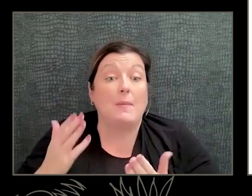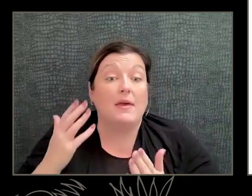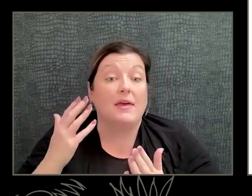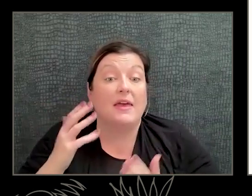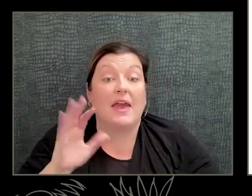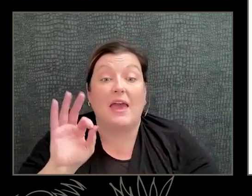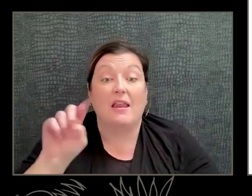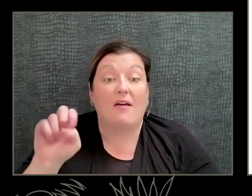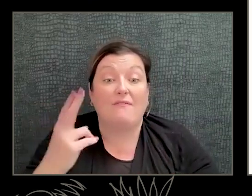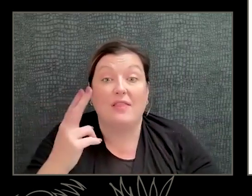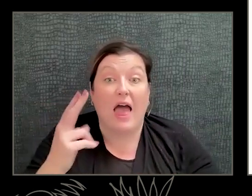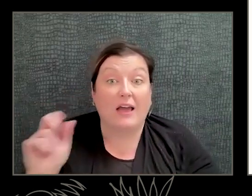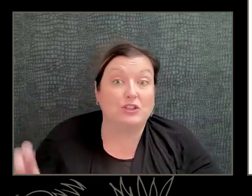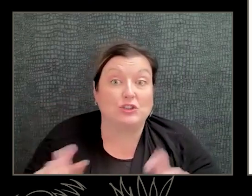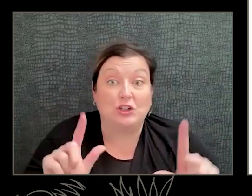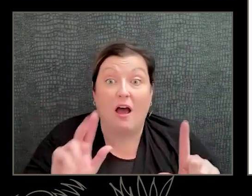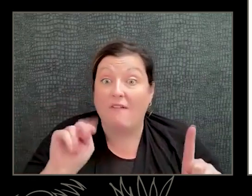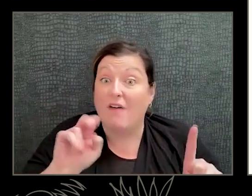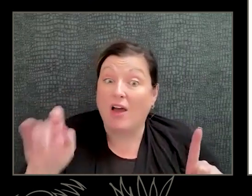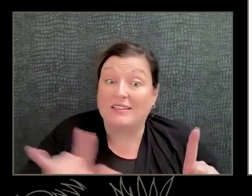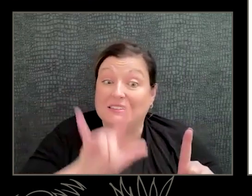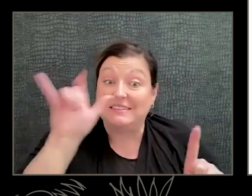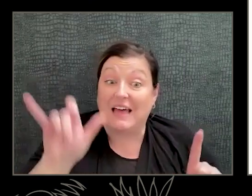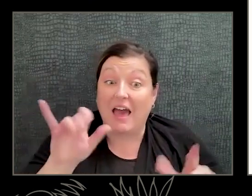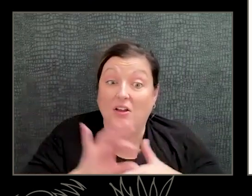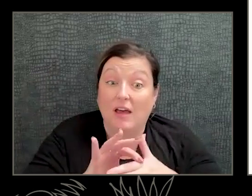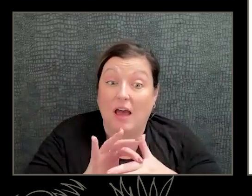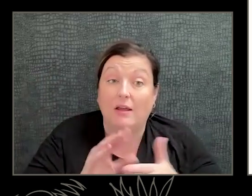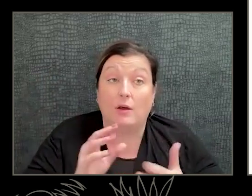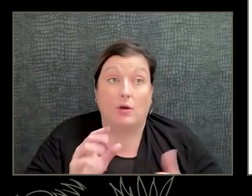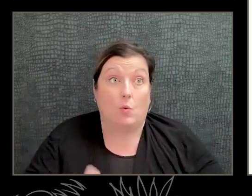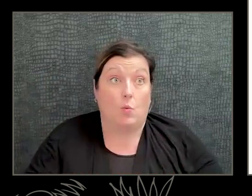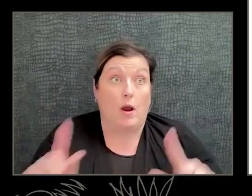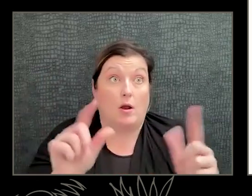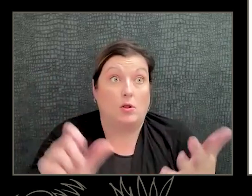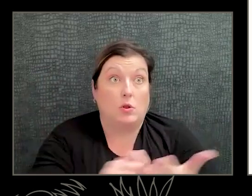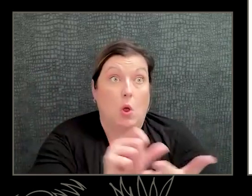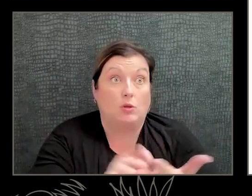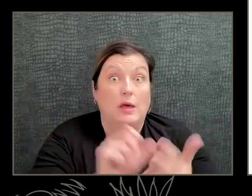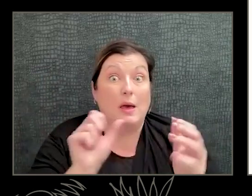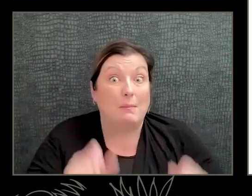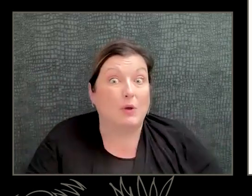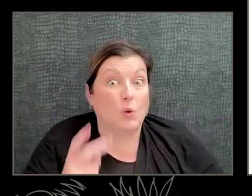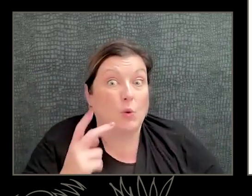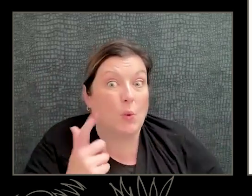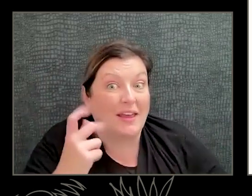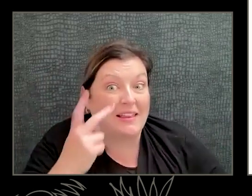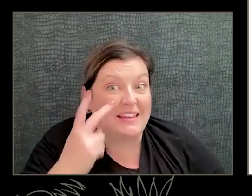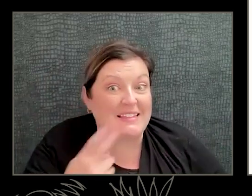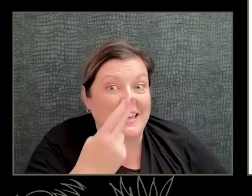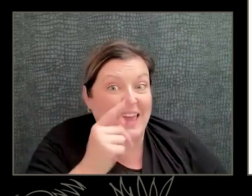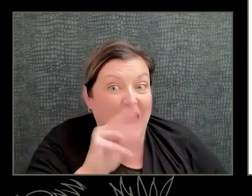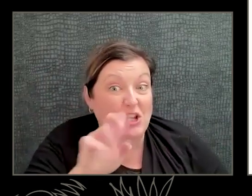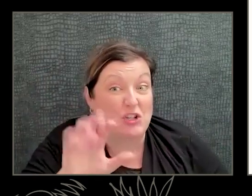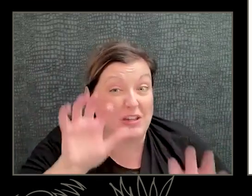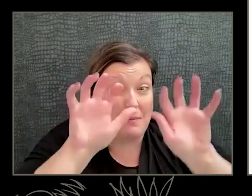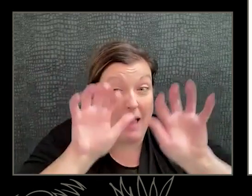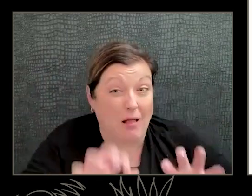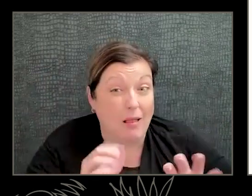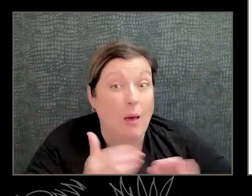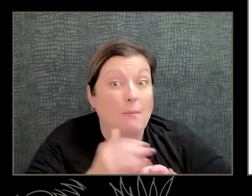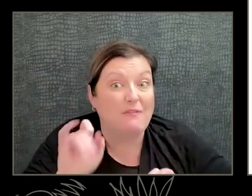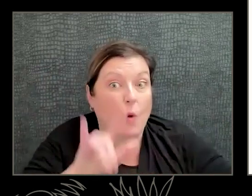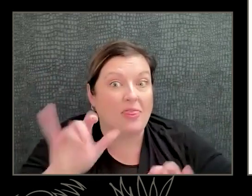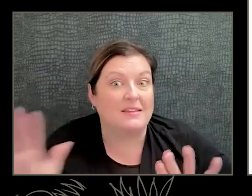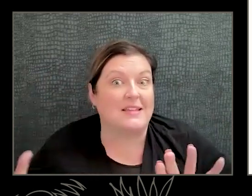where your page loads and the markup is there, but you can quickly see that it's just a regular HTML file before those styles load and